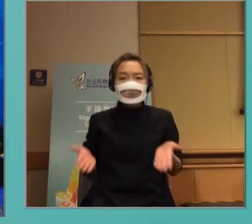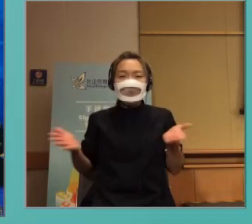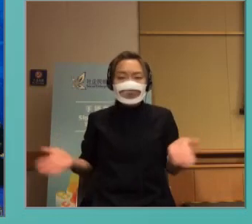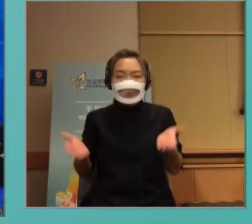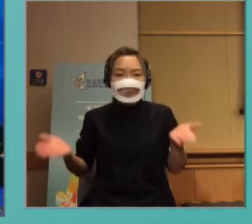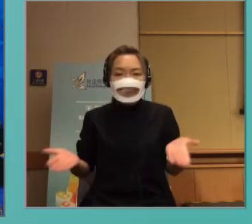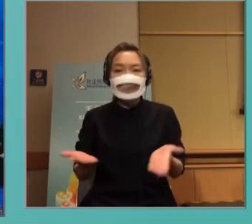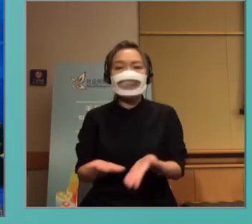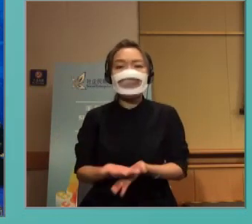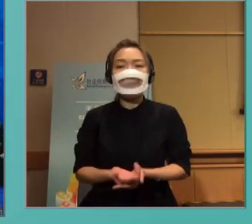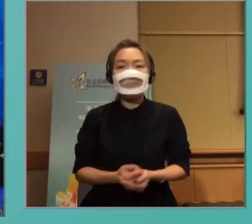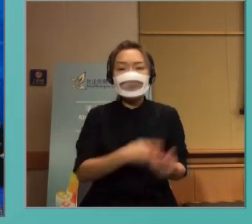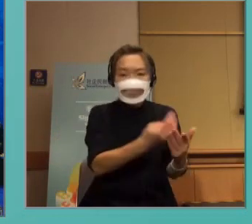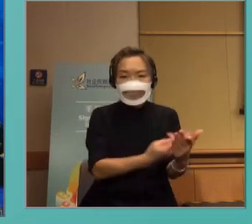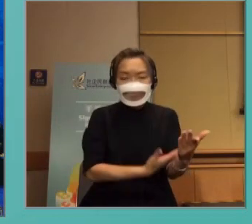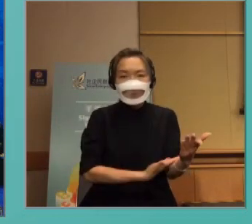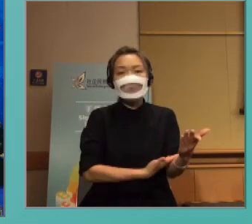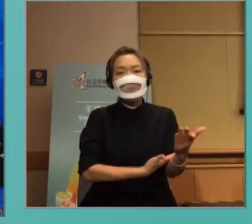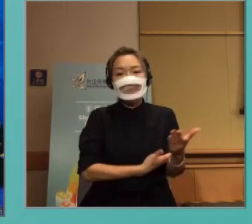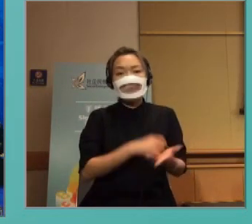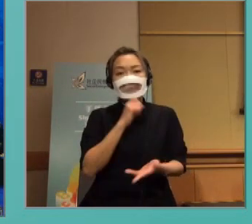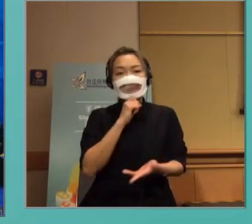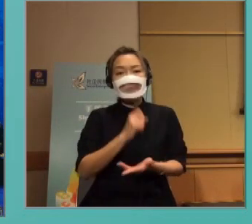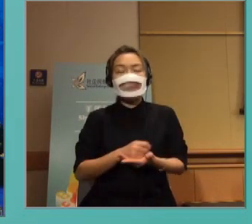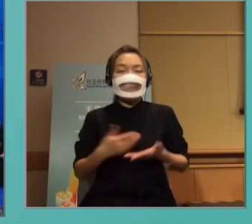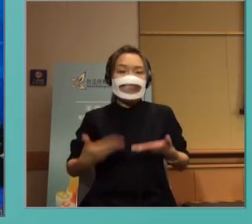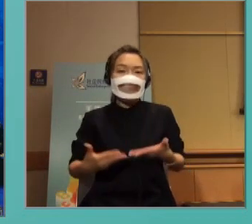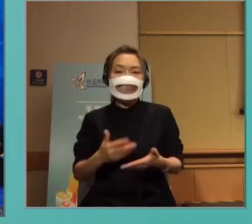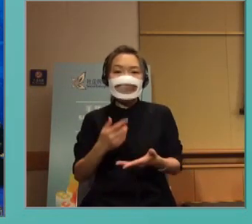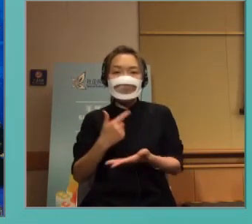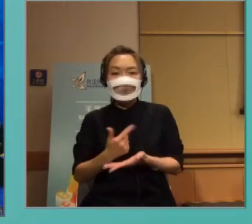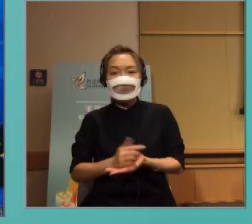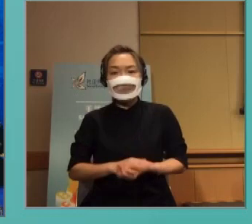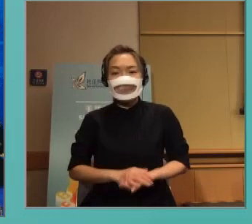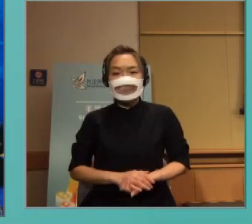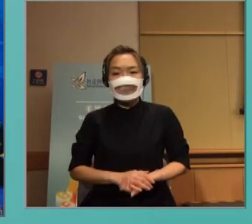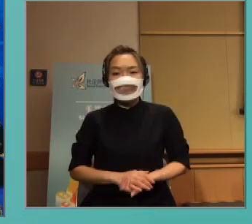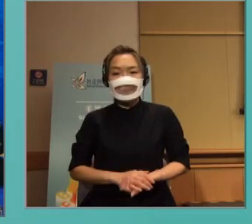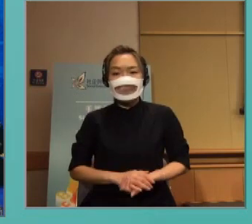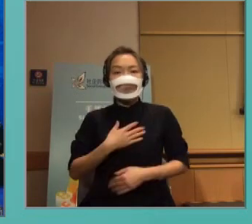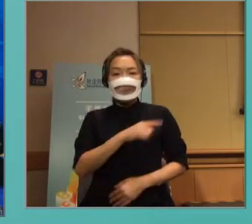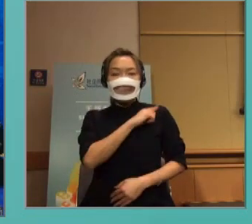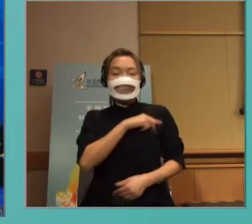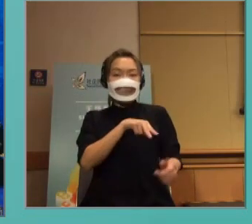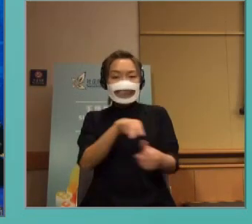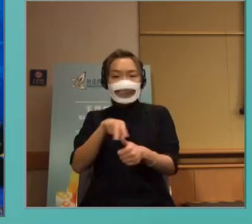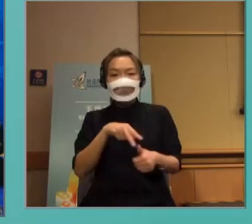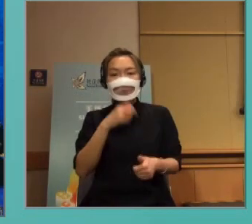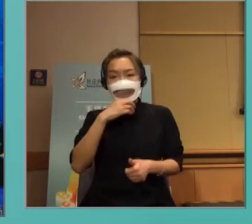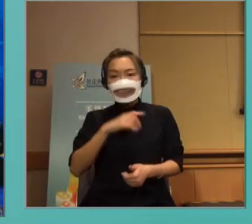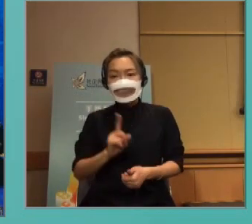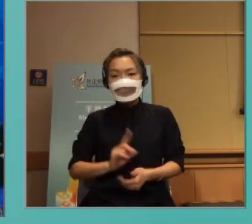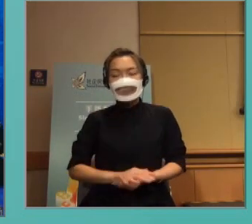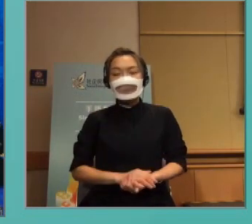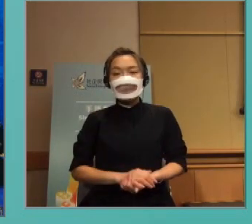ever. I would add my experience with regulators is that, not the Hong Kong ones, of course. I always joke that if